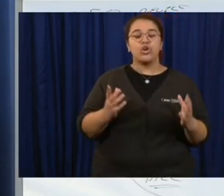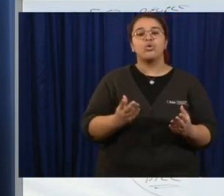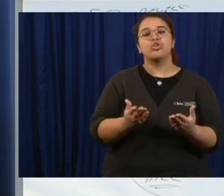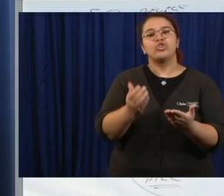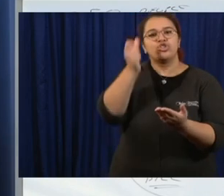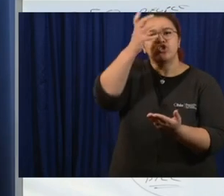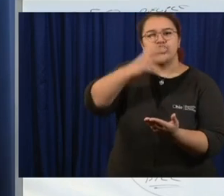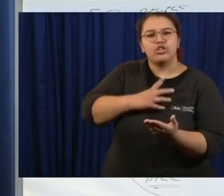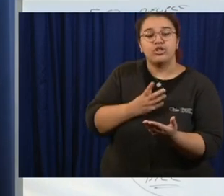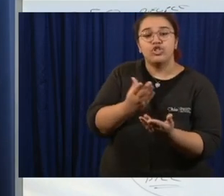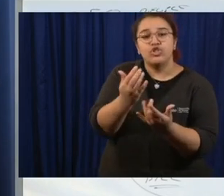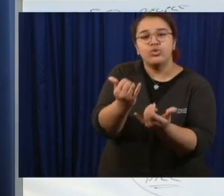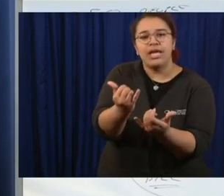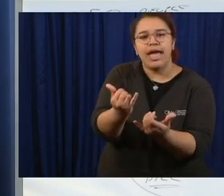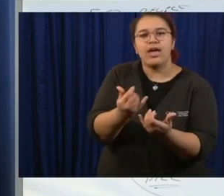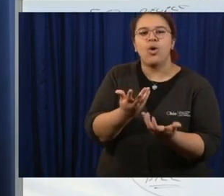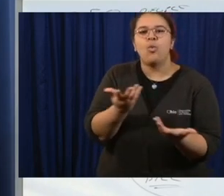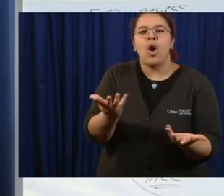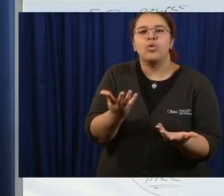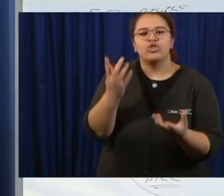are struggling with this issue?